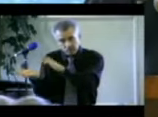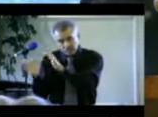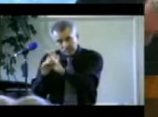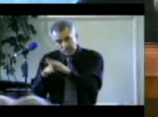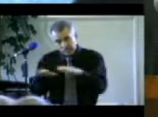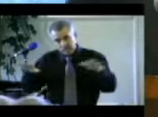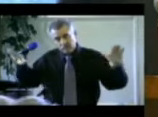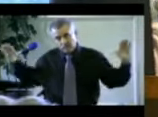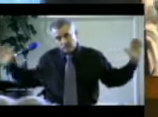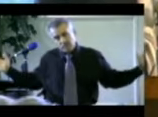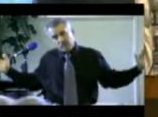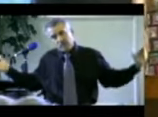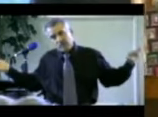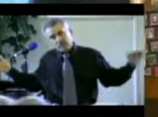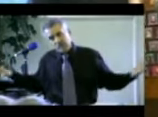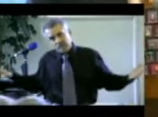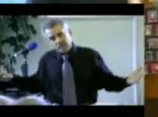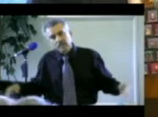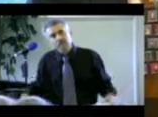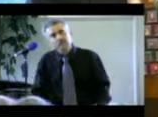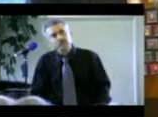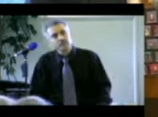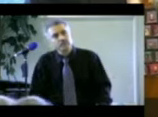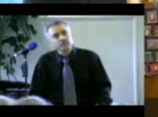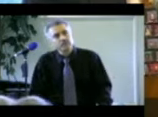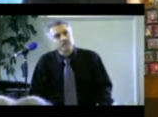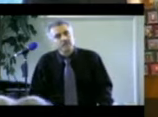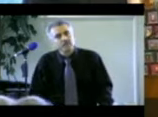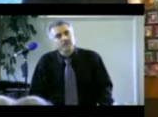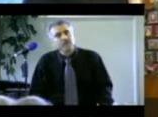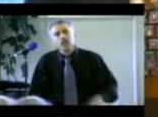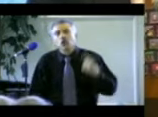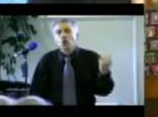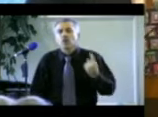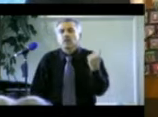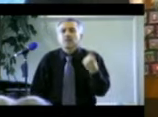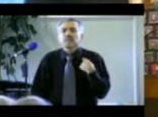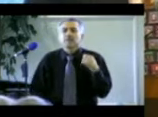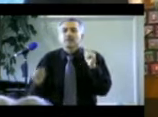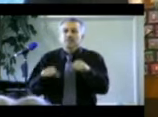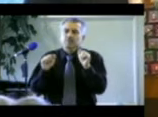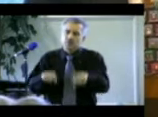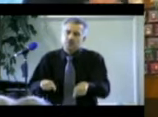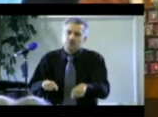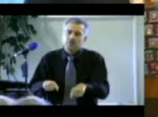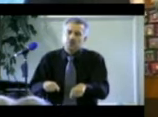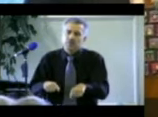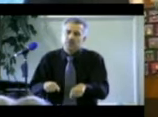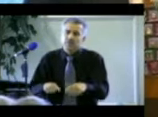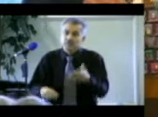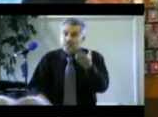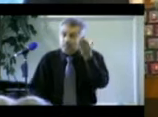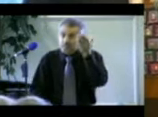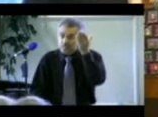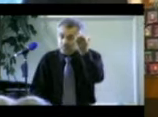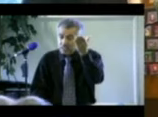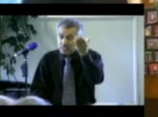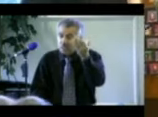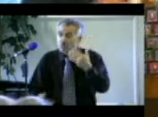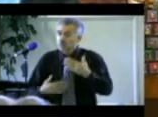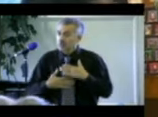me. That's the only thing that makes this possible today, is that He was